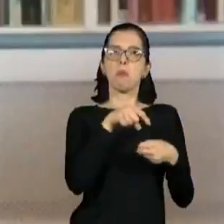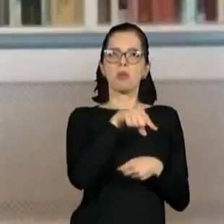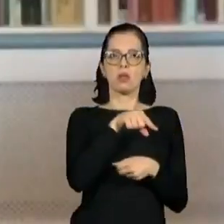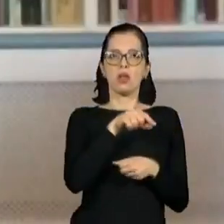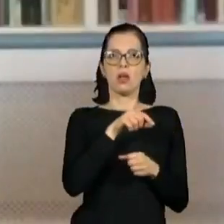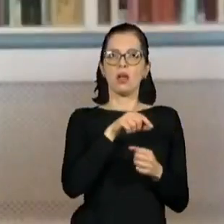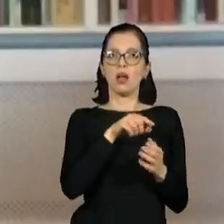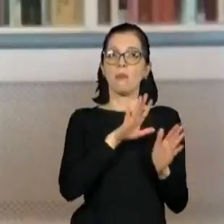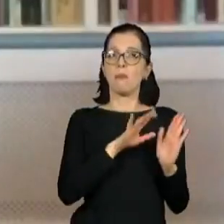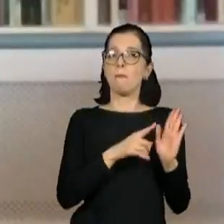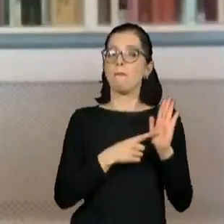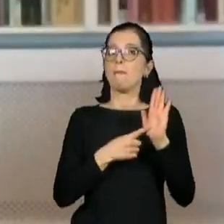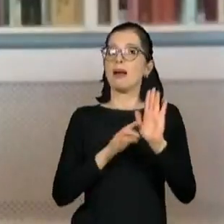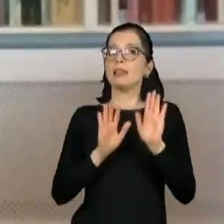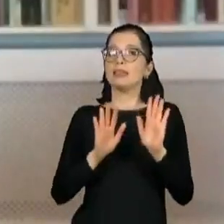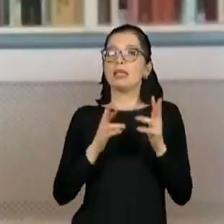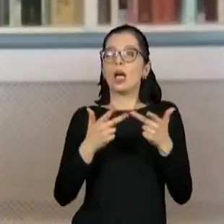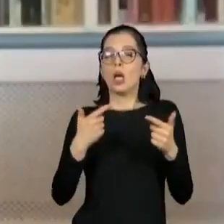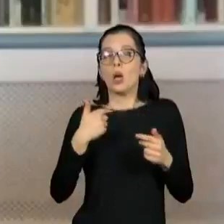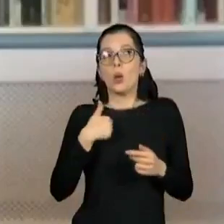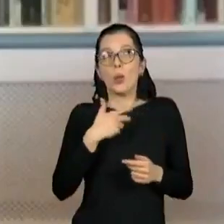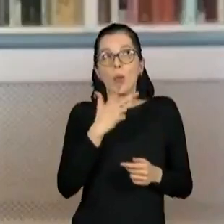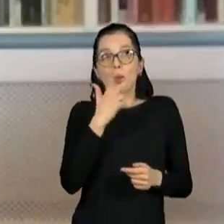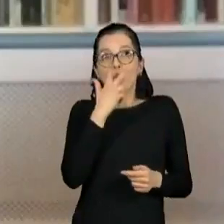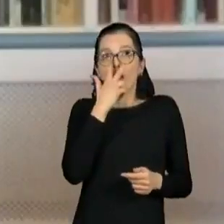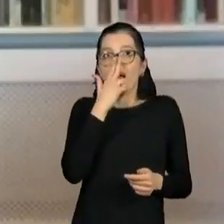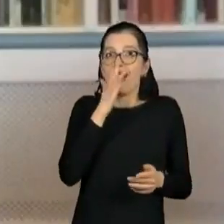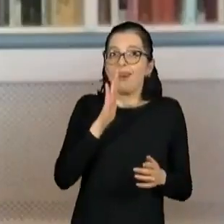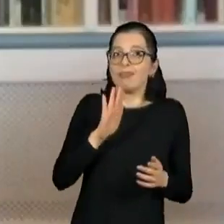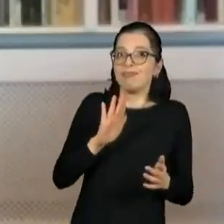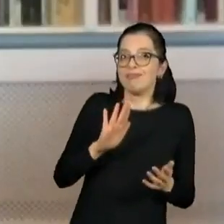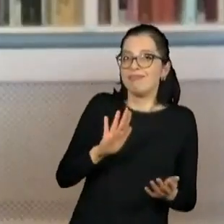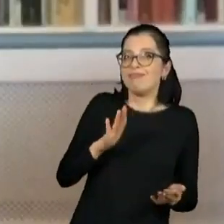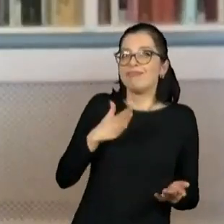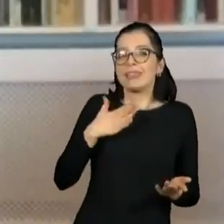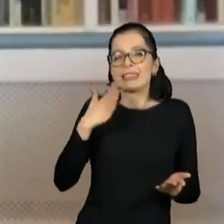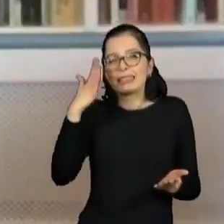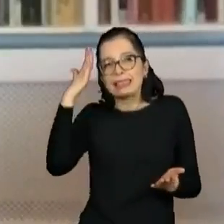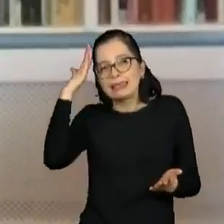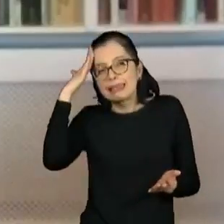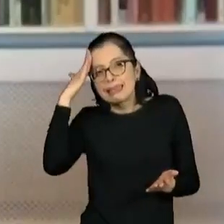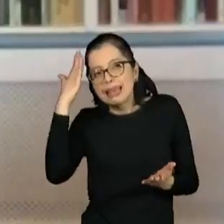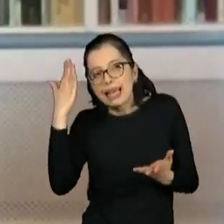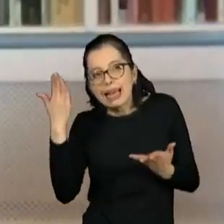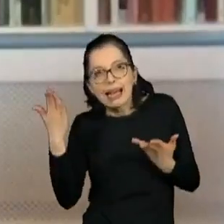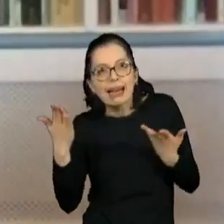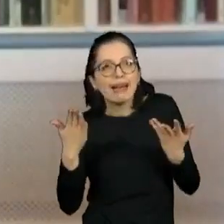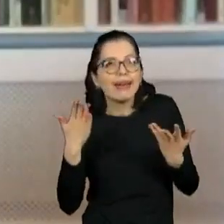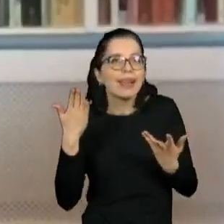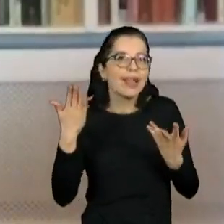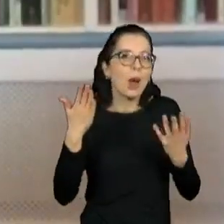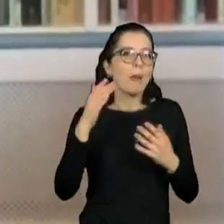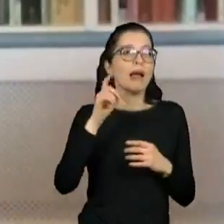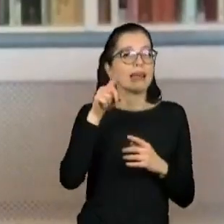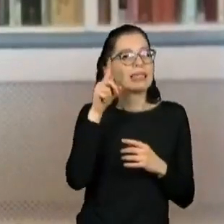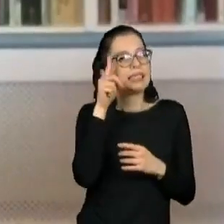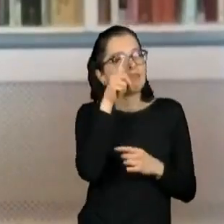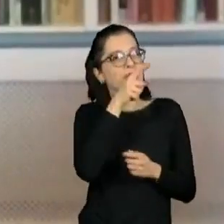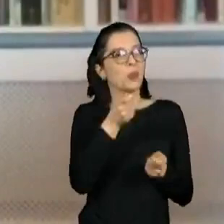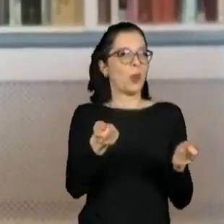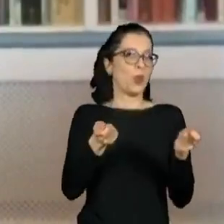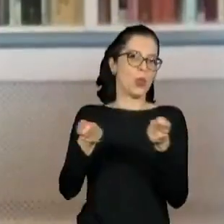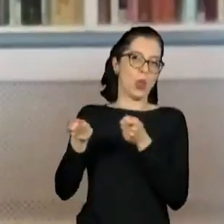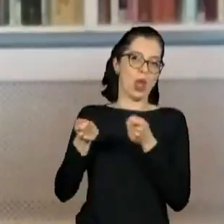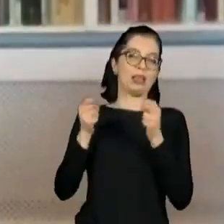they understand. So, any, I think, it's going to be